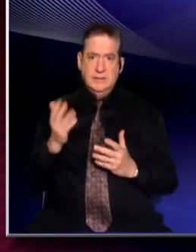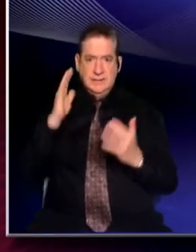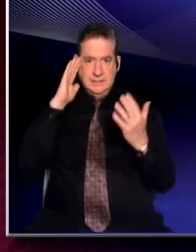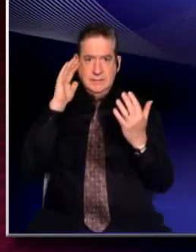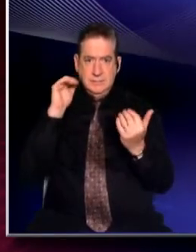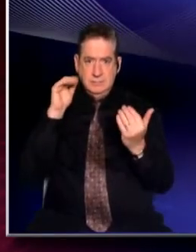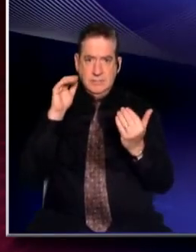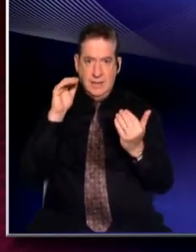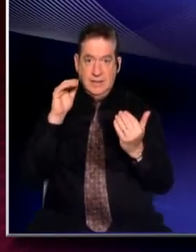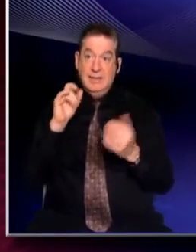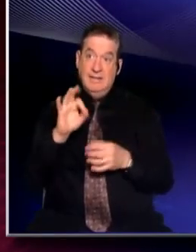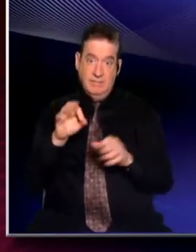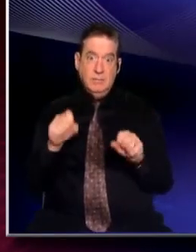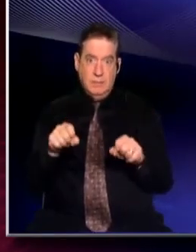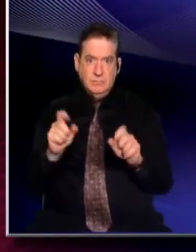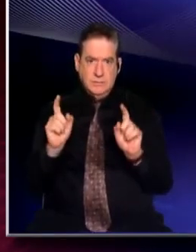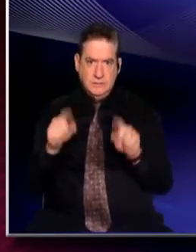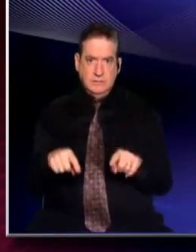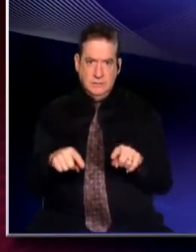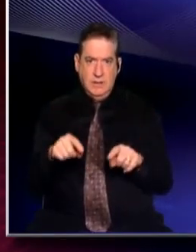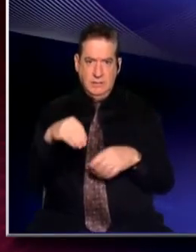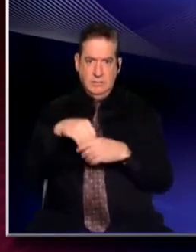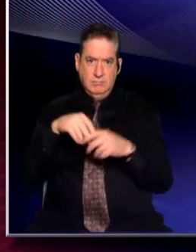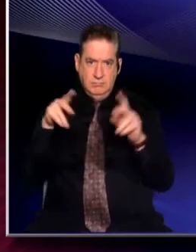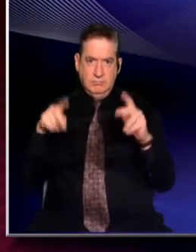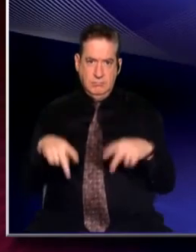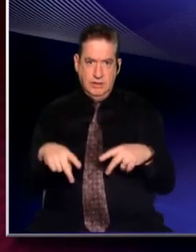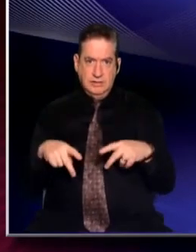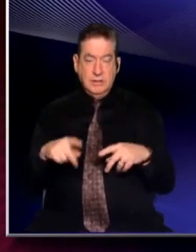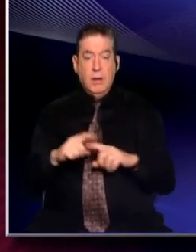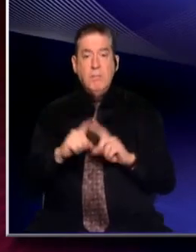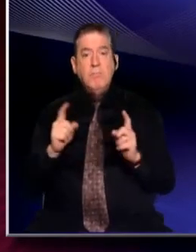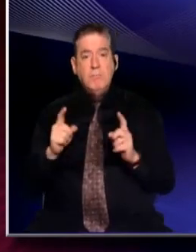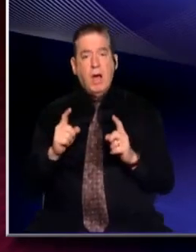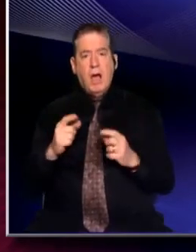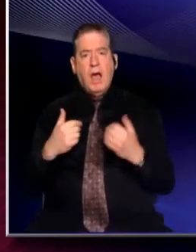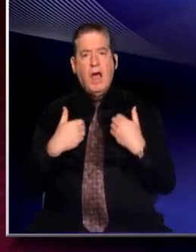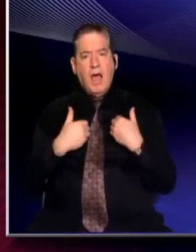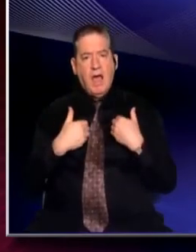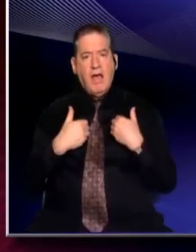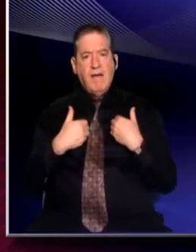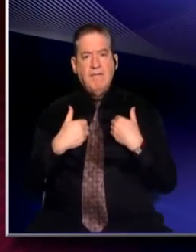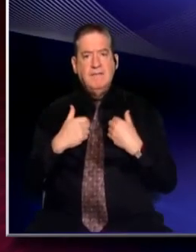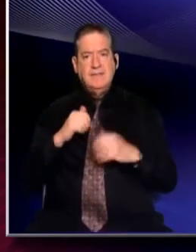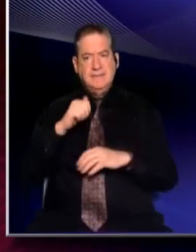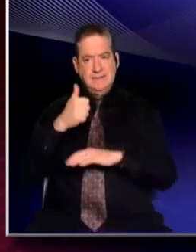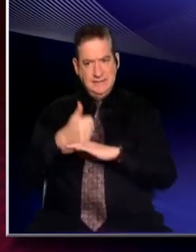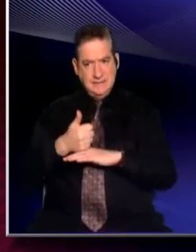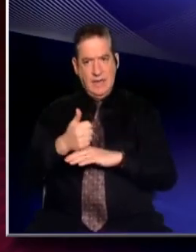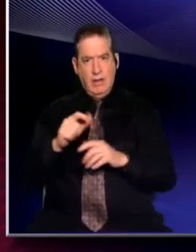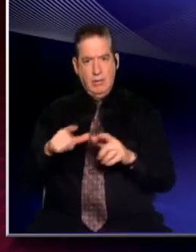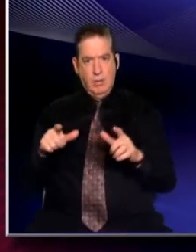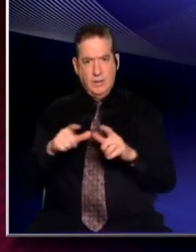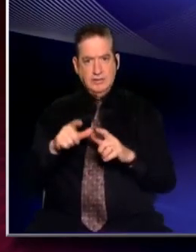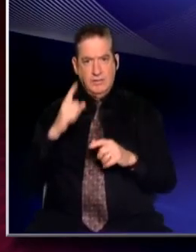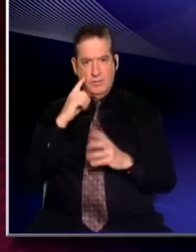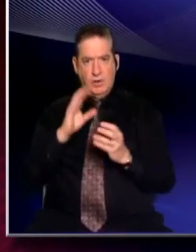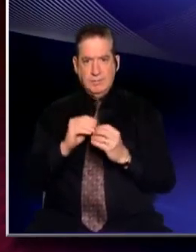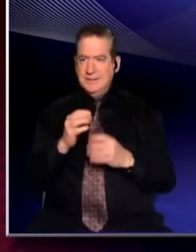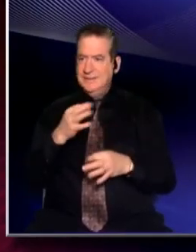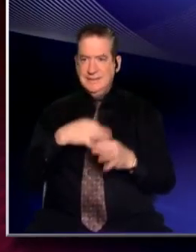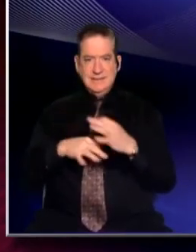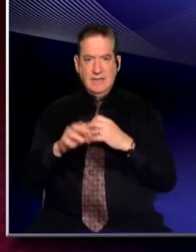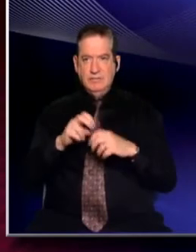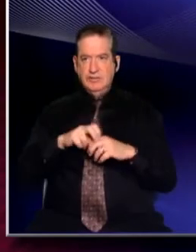expected, if possible, to attend in person, but we would have a set location for the meetings instead of